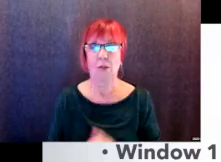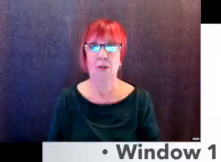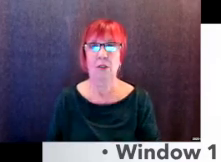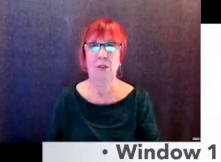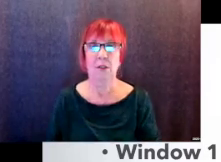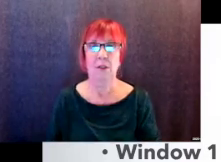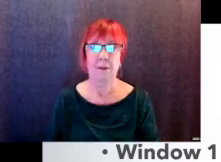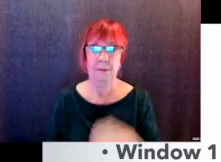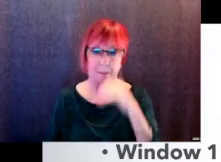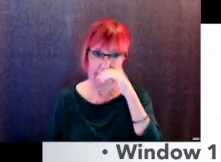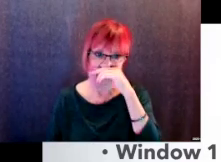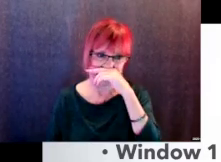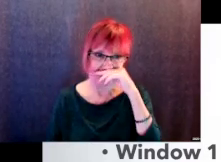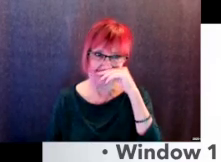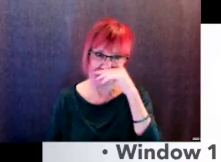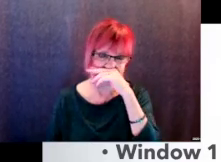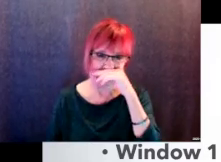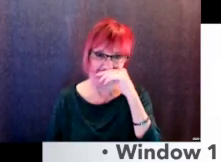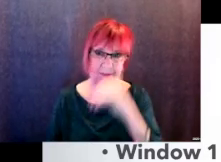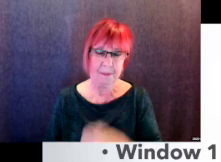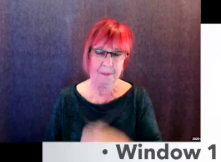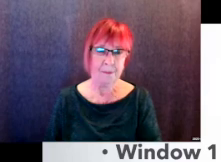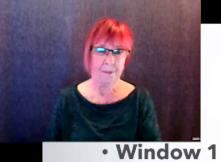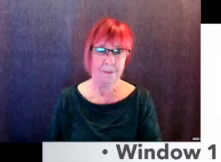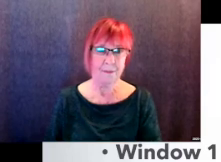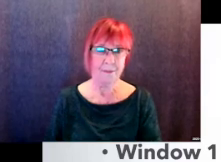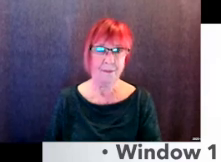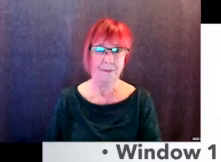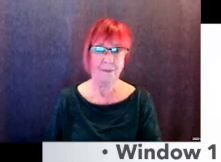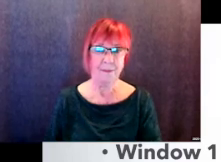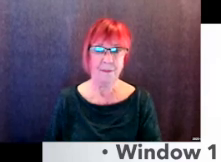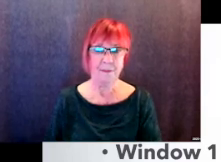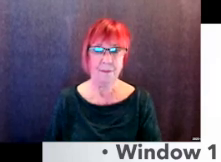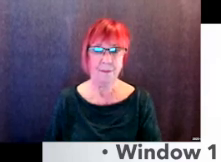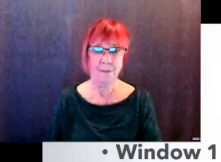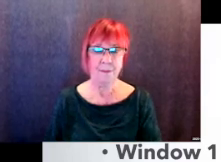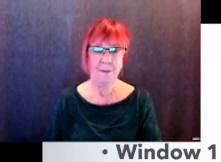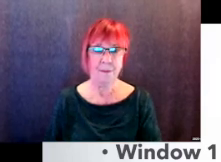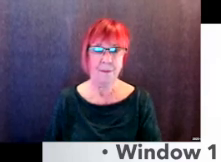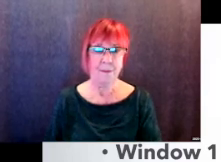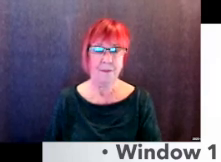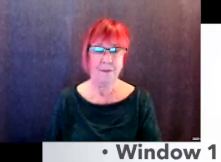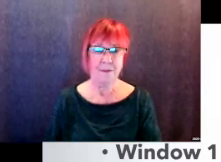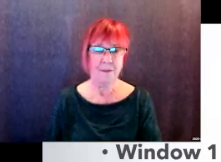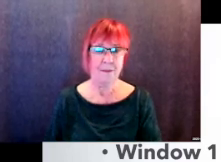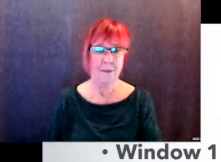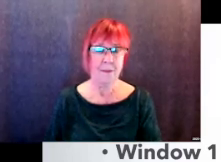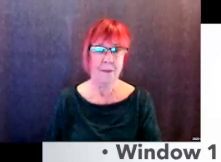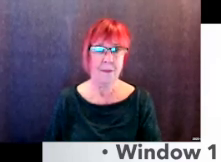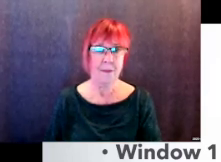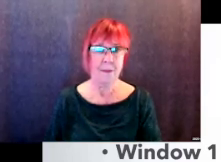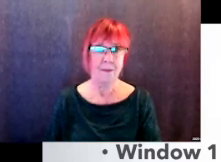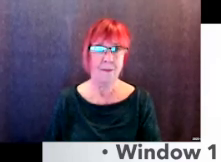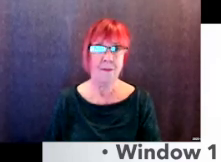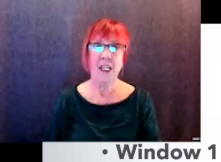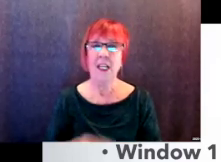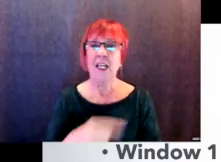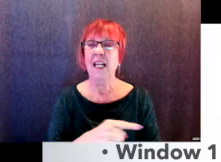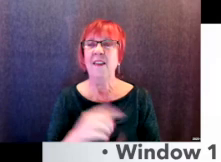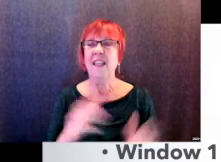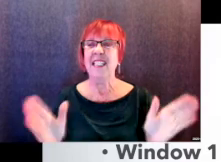All right, and our current project status. So we're wrapping up window 1. So far, we've